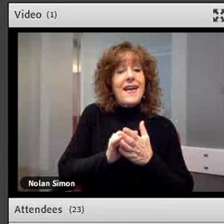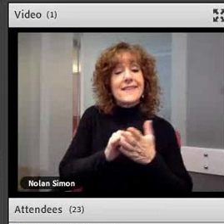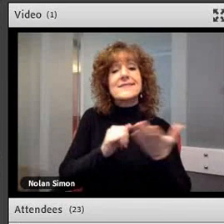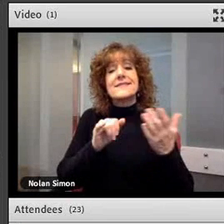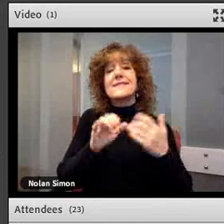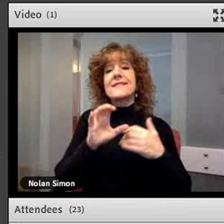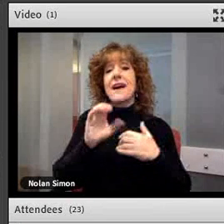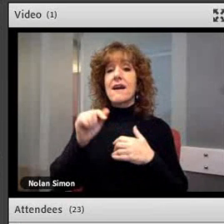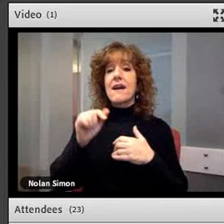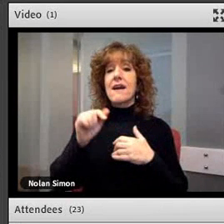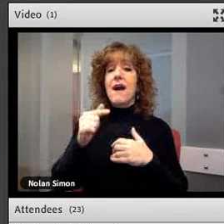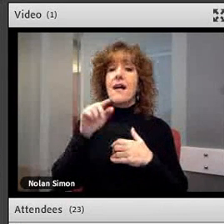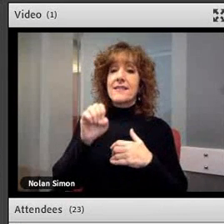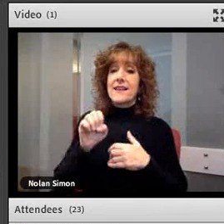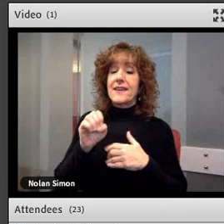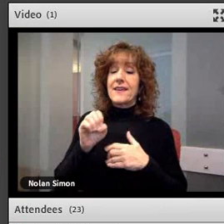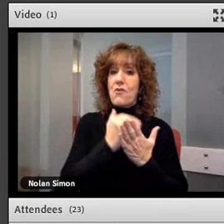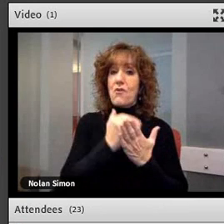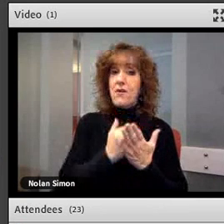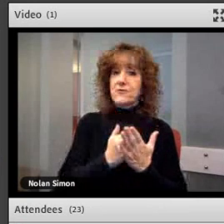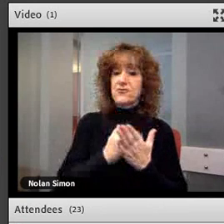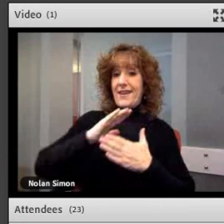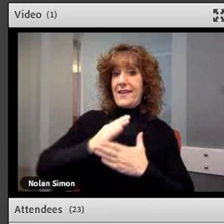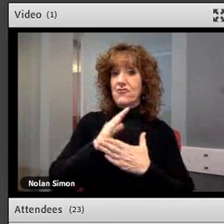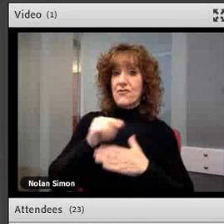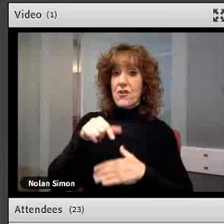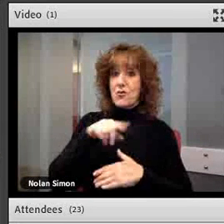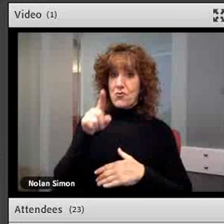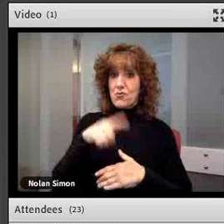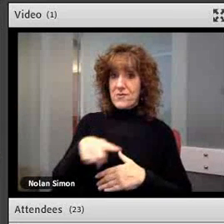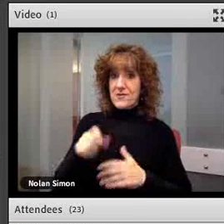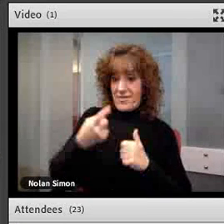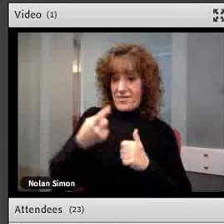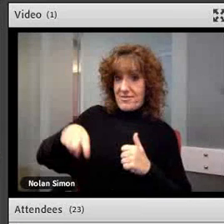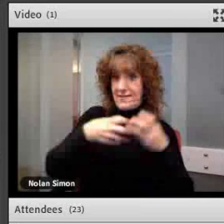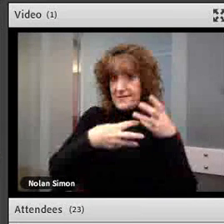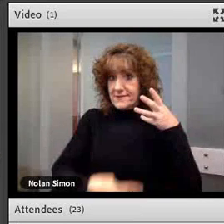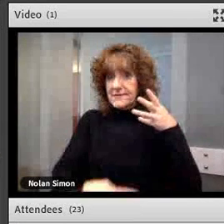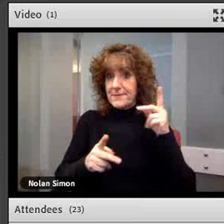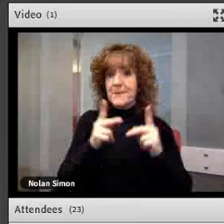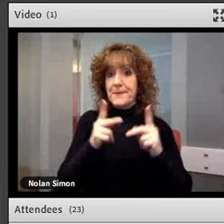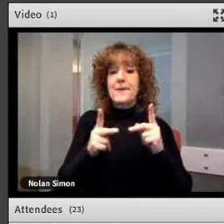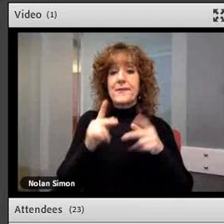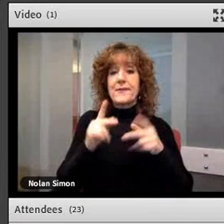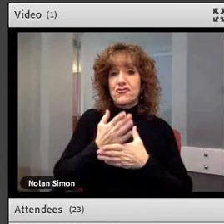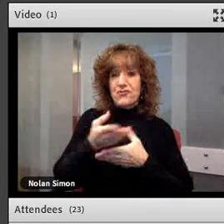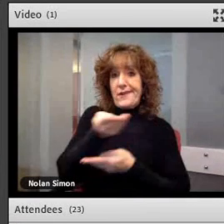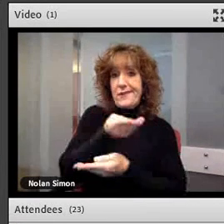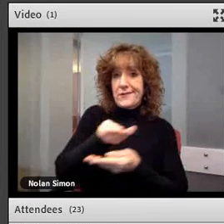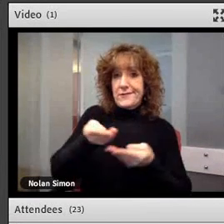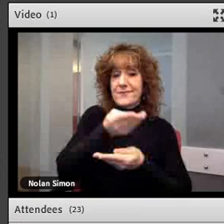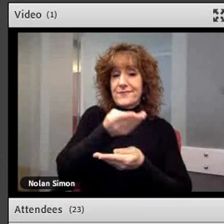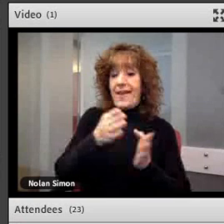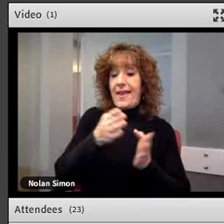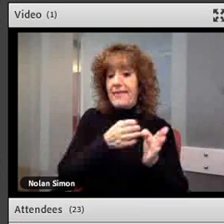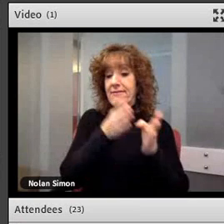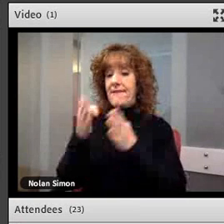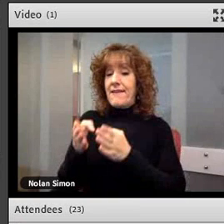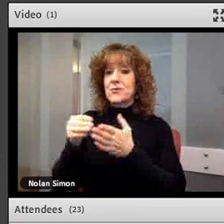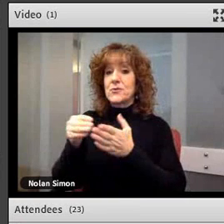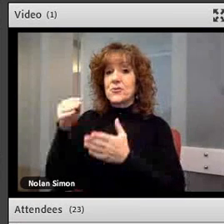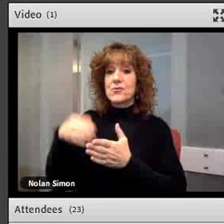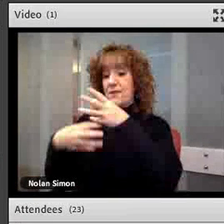that you can share quizzes with. So when you build quizzes, you can share it with these people. And this is your student roster.